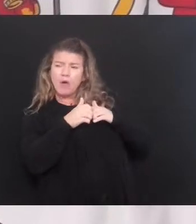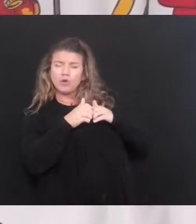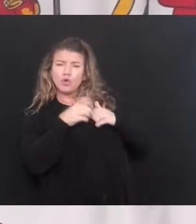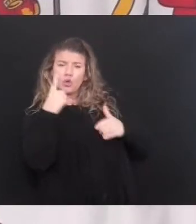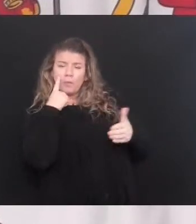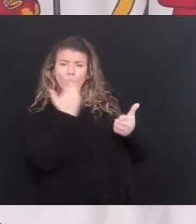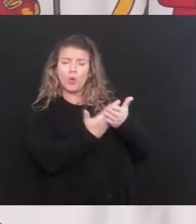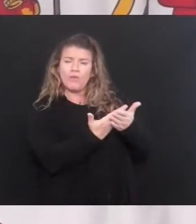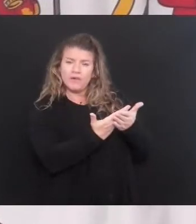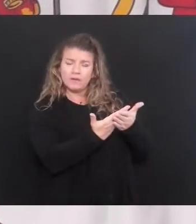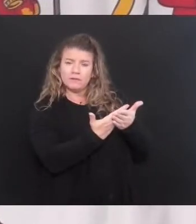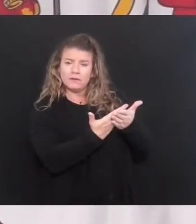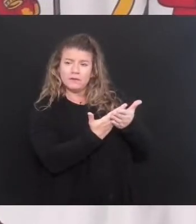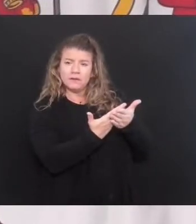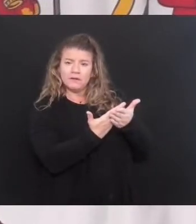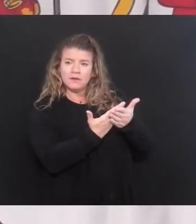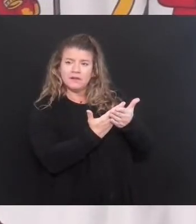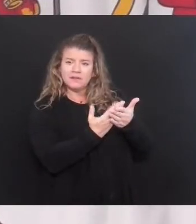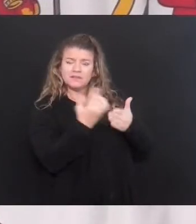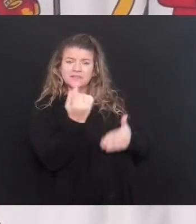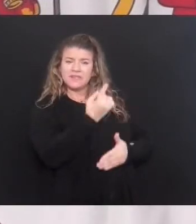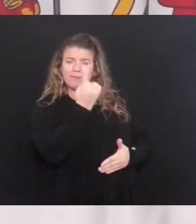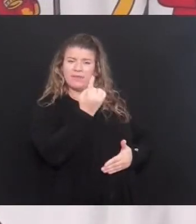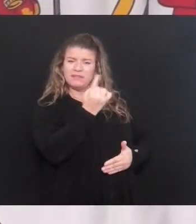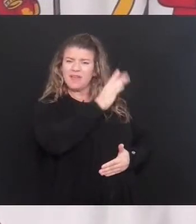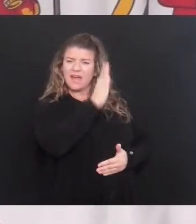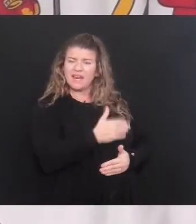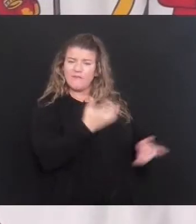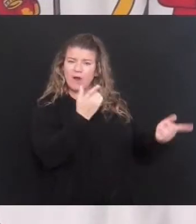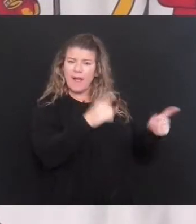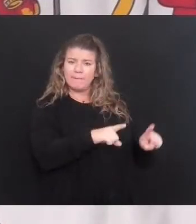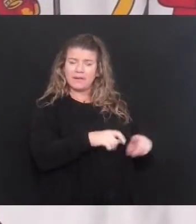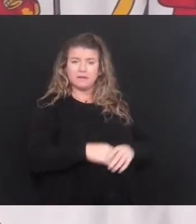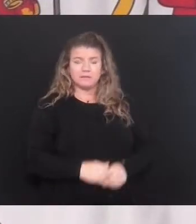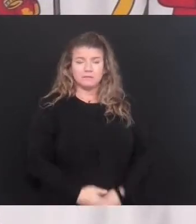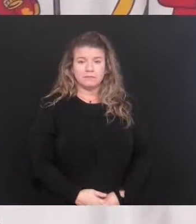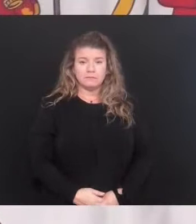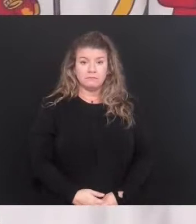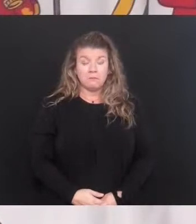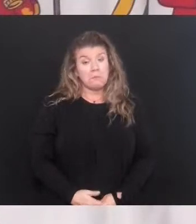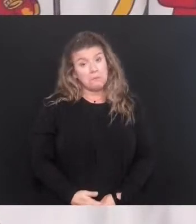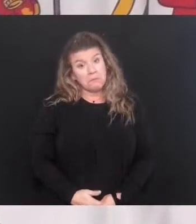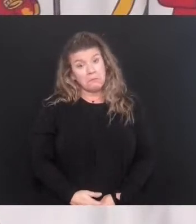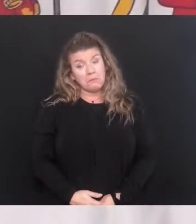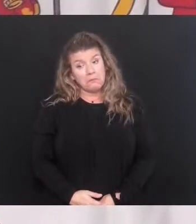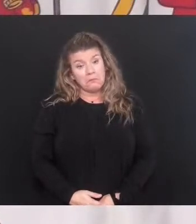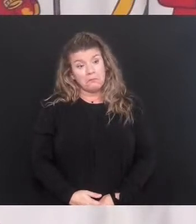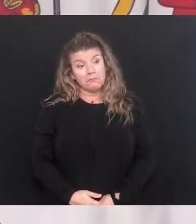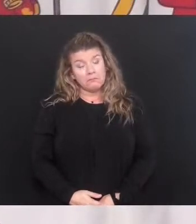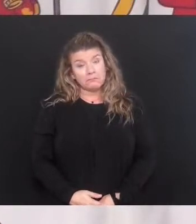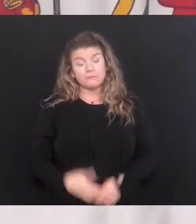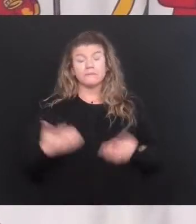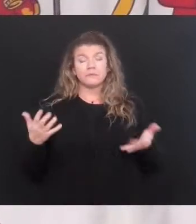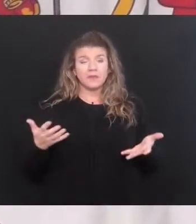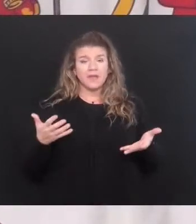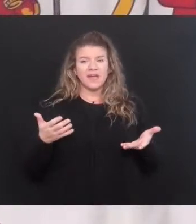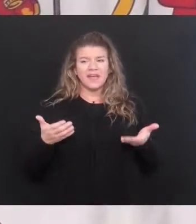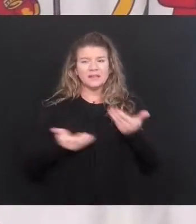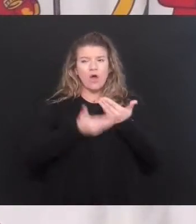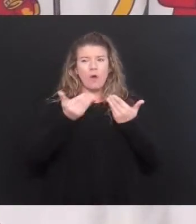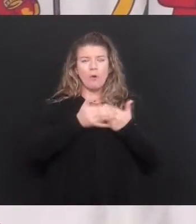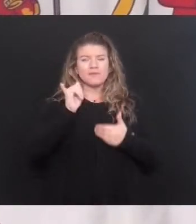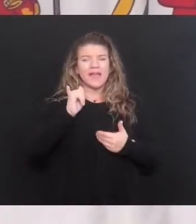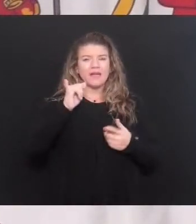prove something that doesn't happen? Well, I mean, think about it. You know, it's almost a thought